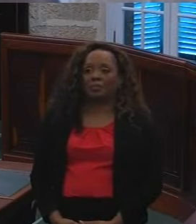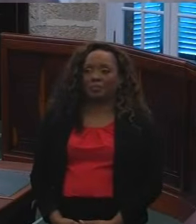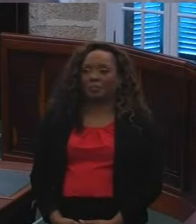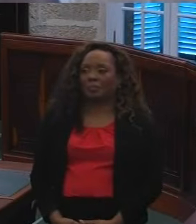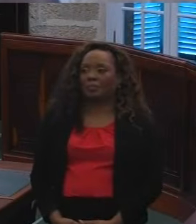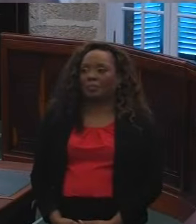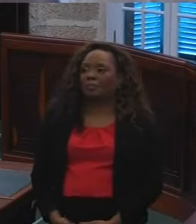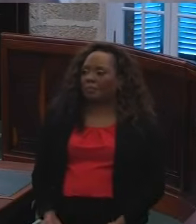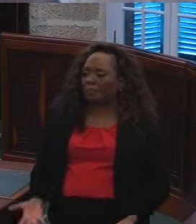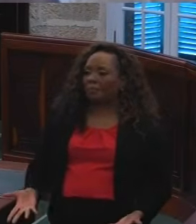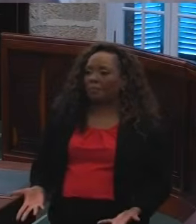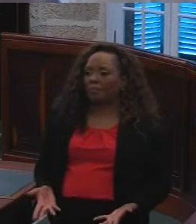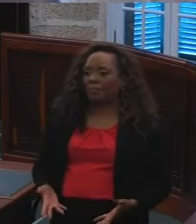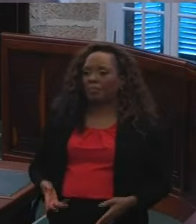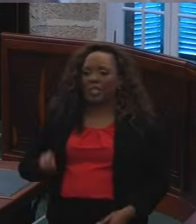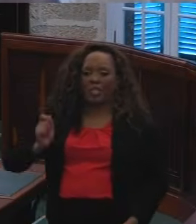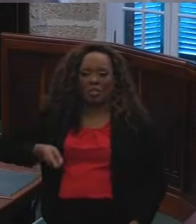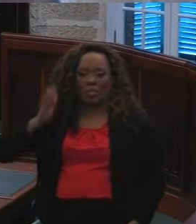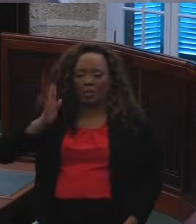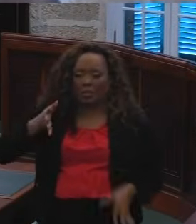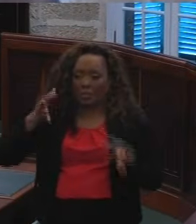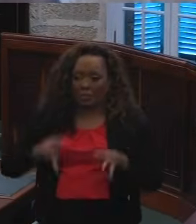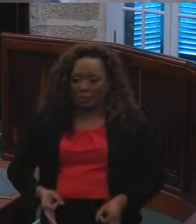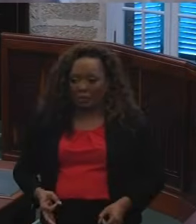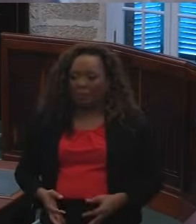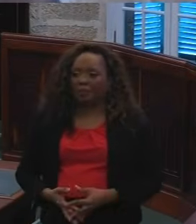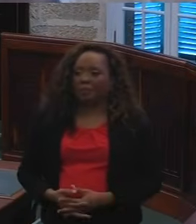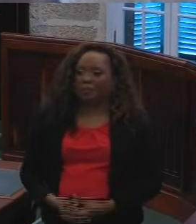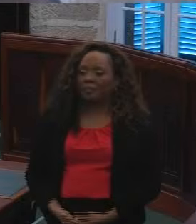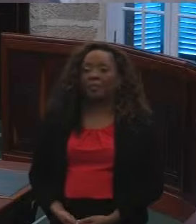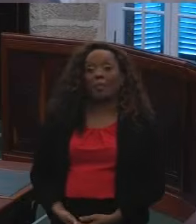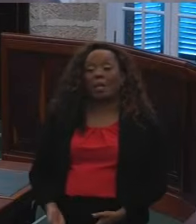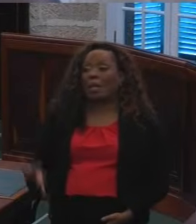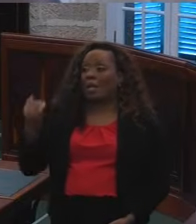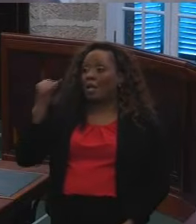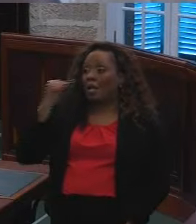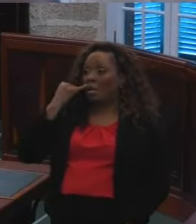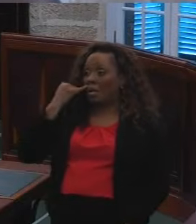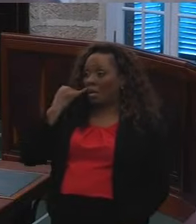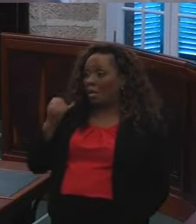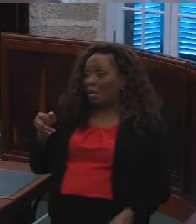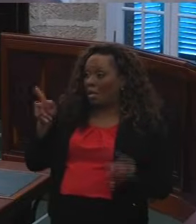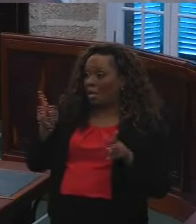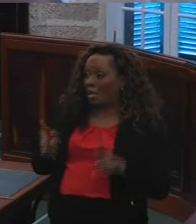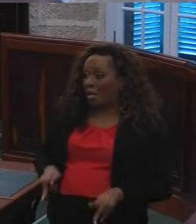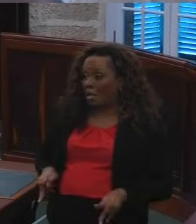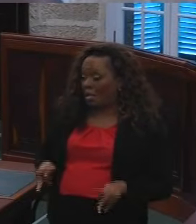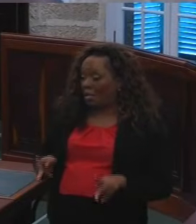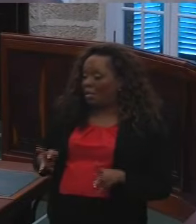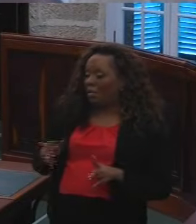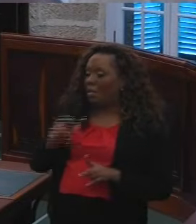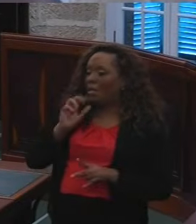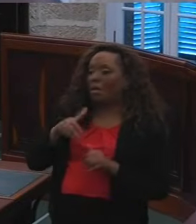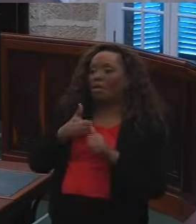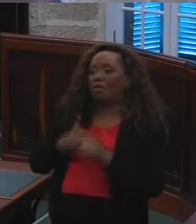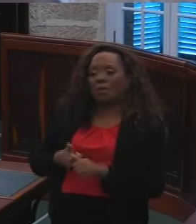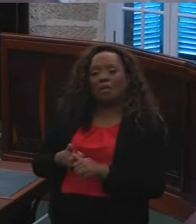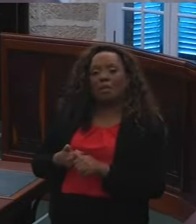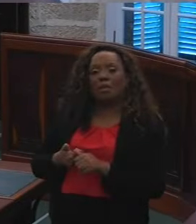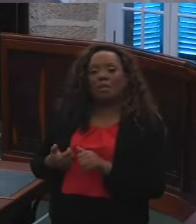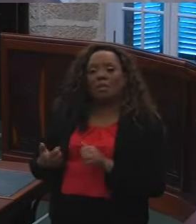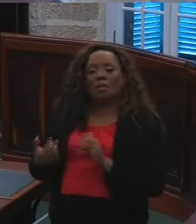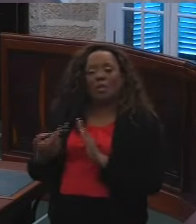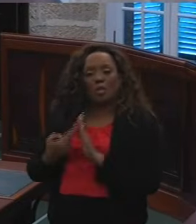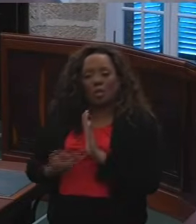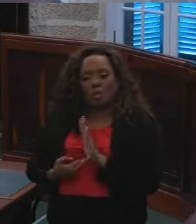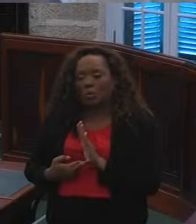pick. Additionally, there is provision that where a person commits an offense or contravenes any provision under this Act for which